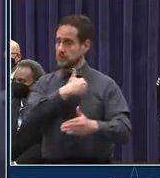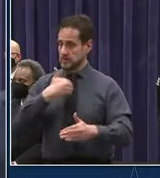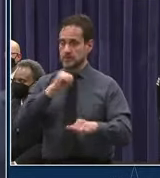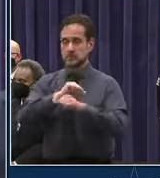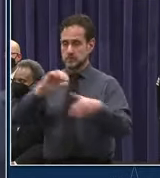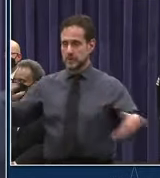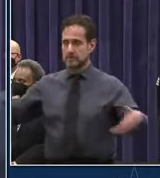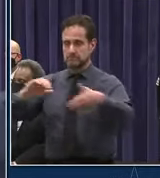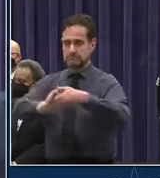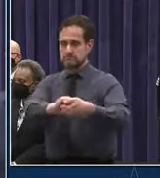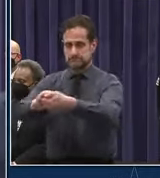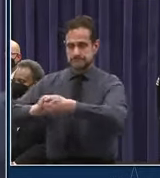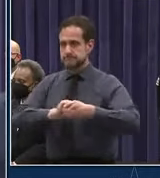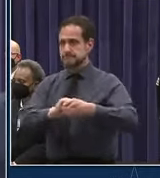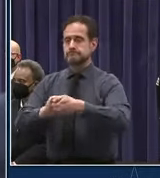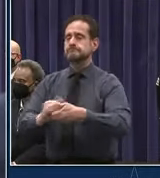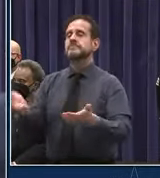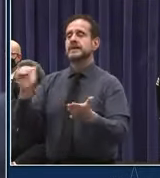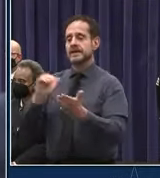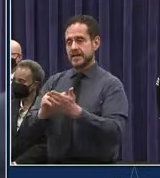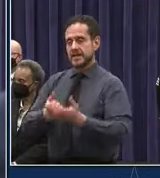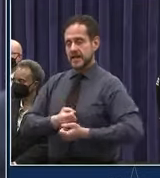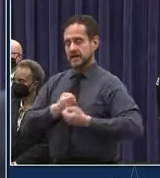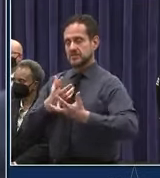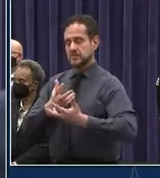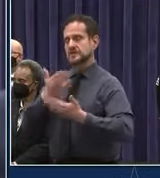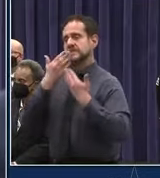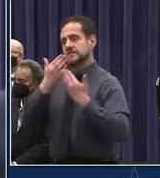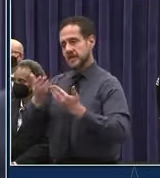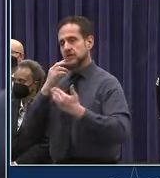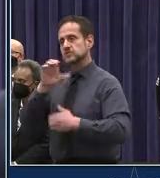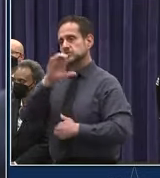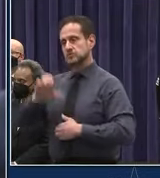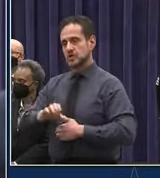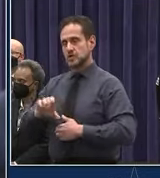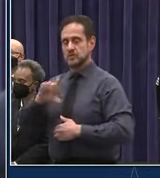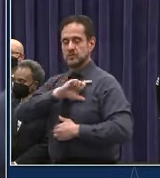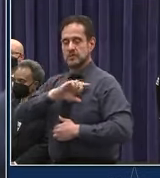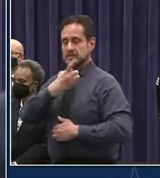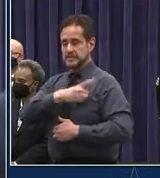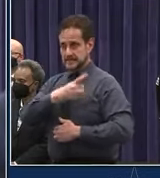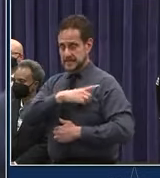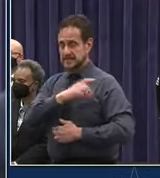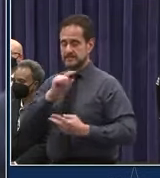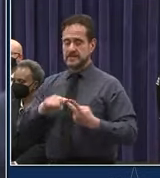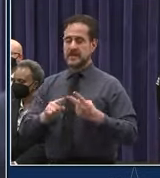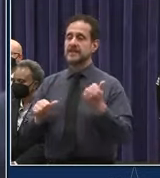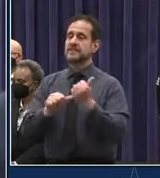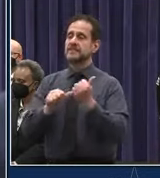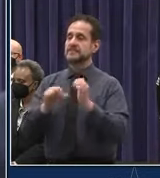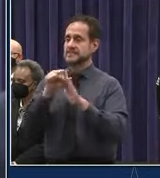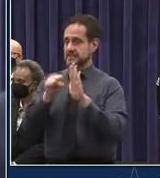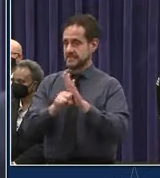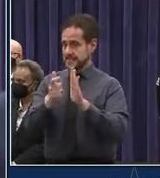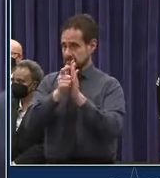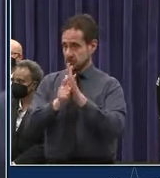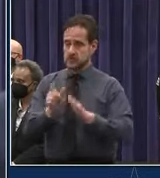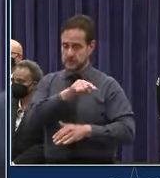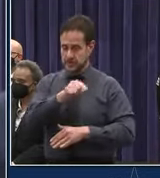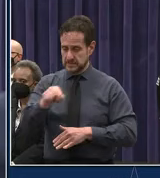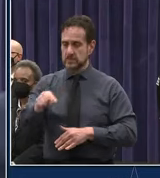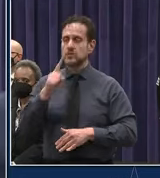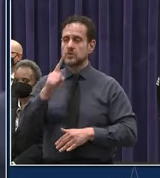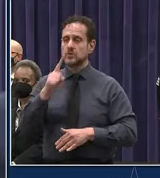express my gratitude to Chicago police detectives, as well as to the assistant state's attorneys who put this arrest